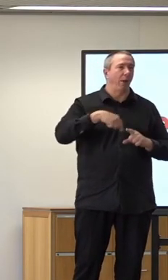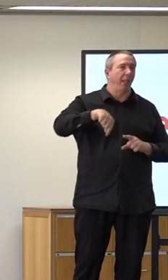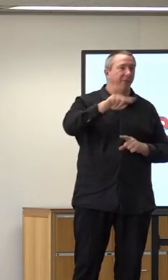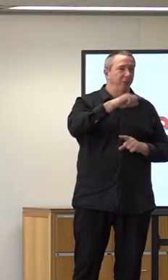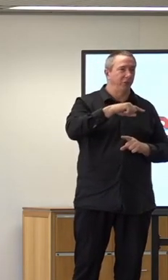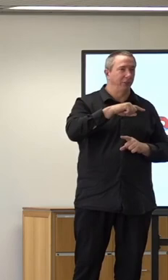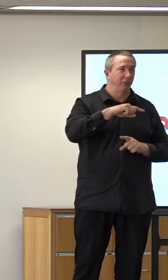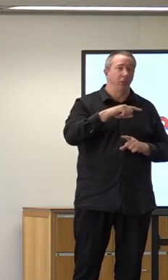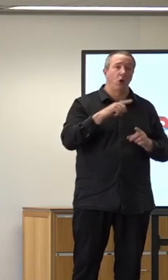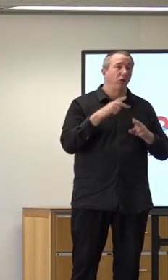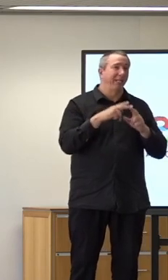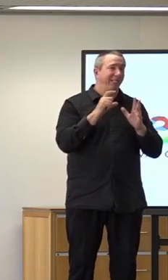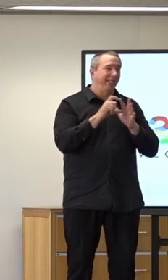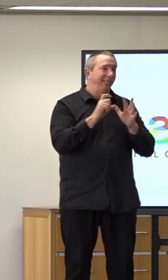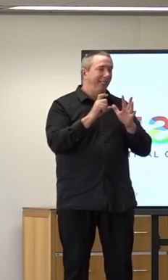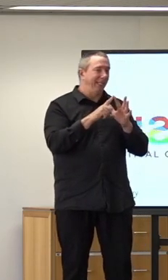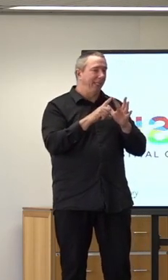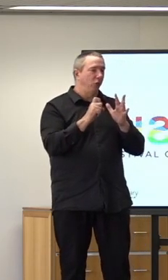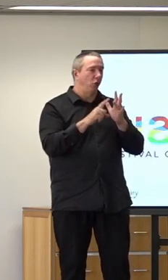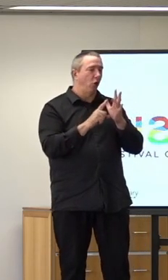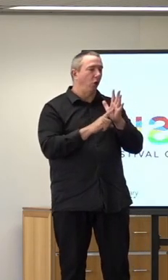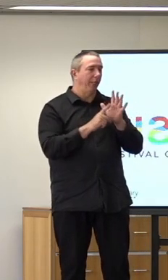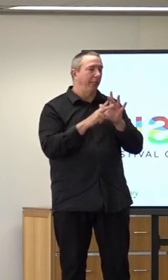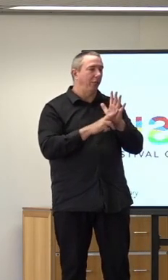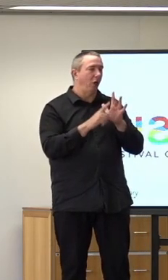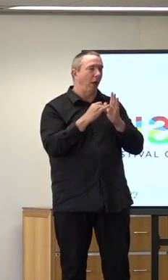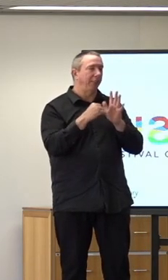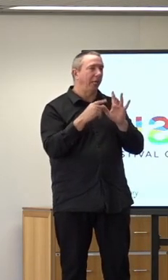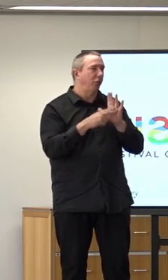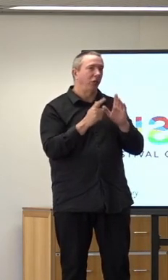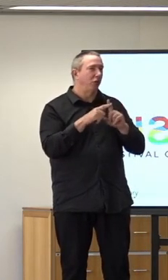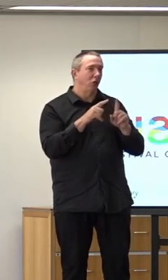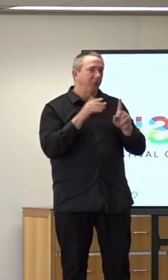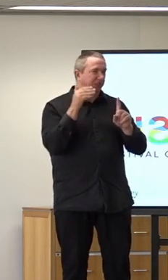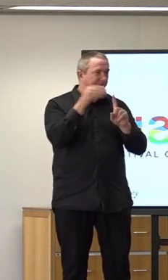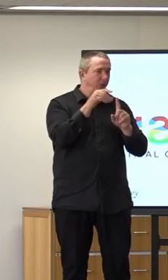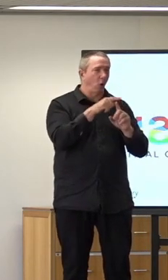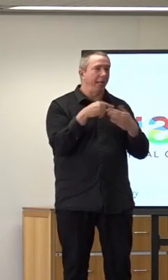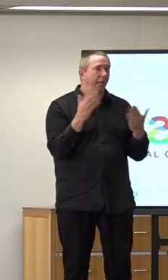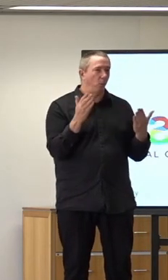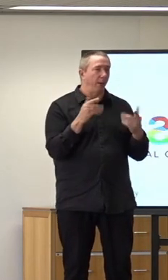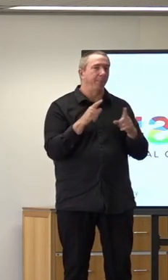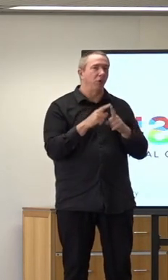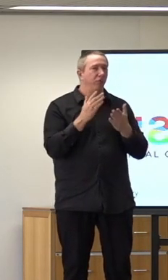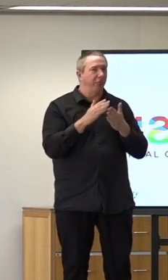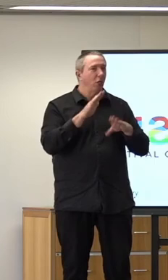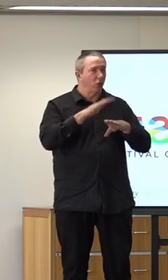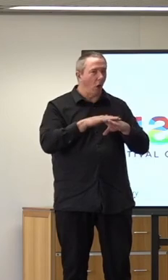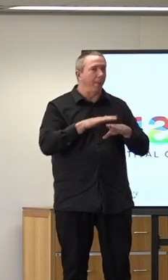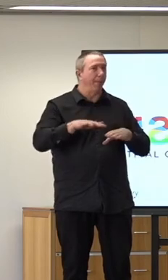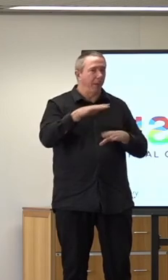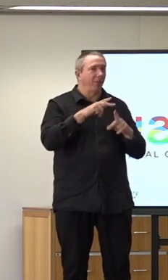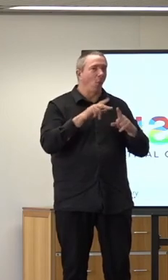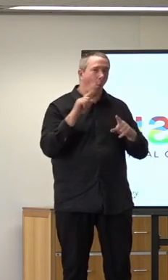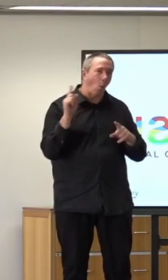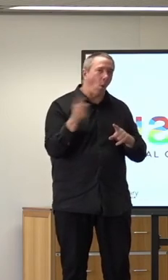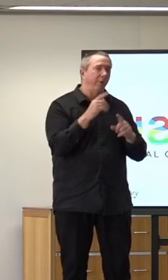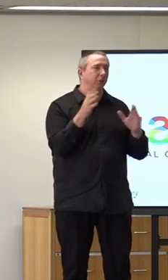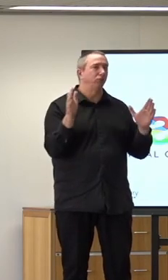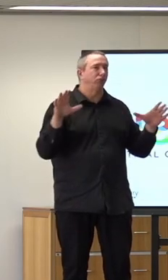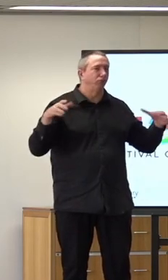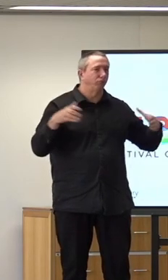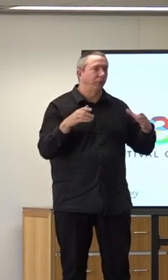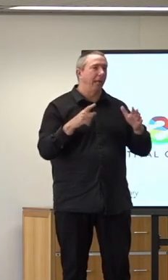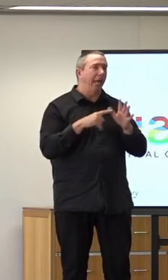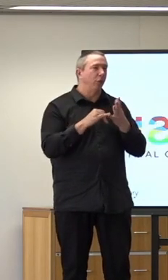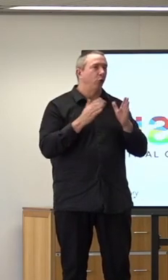decolonization is an attack on anyone. It's a place and a space for us all to come together, you know, in a more human and connected way.